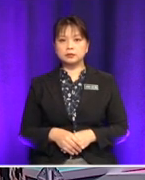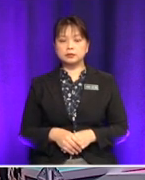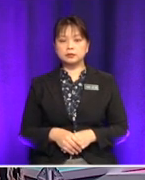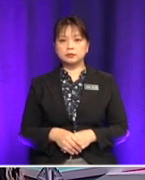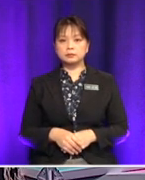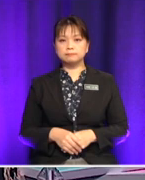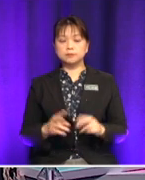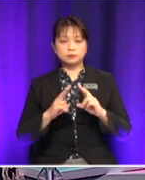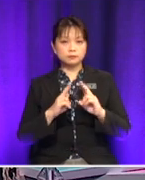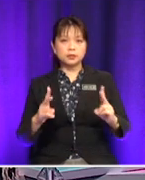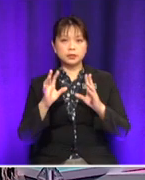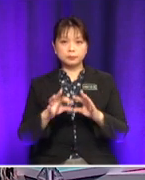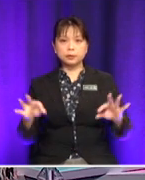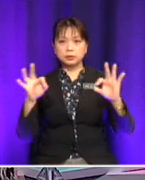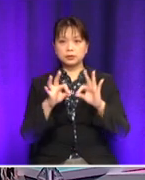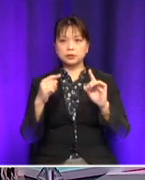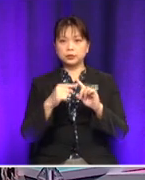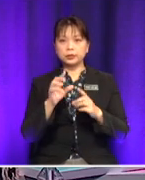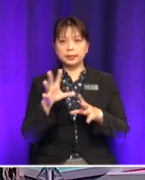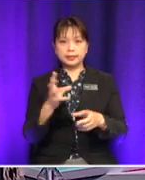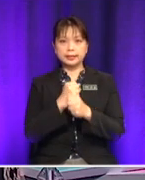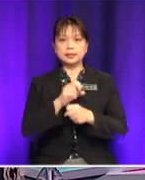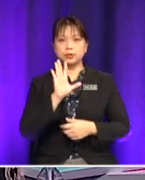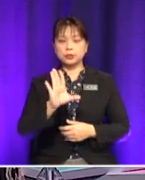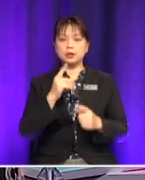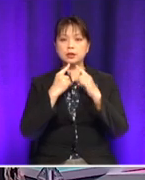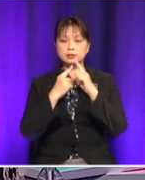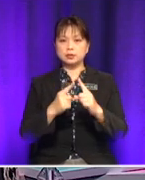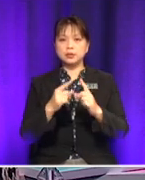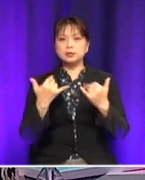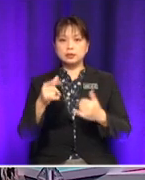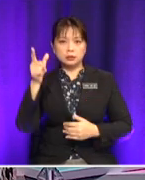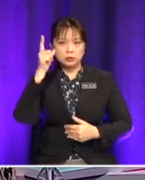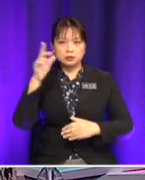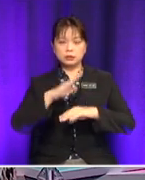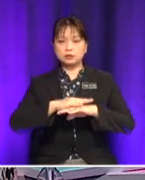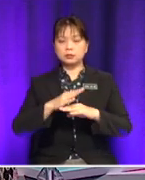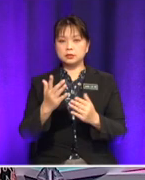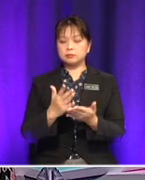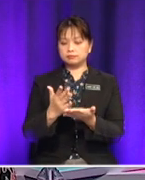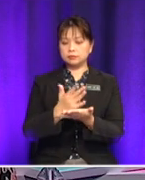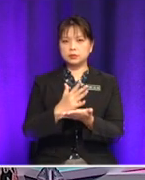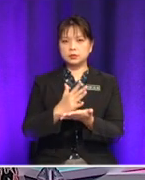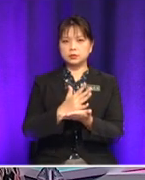get the right answer. Okay? So you can just look at the screen. And now we shall begin with the